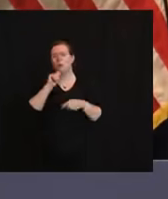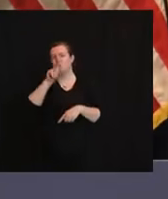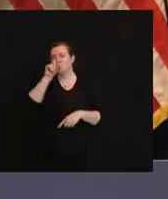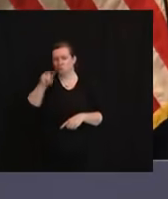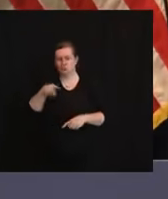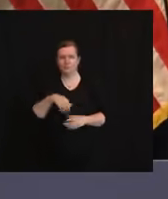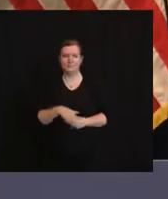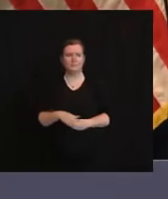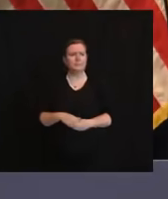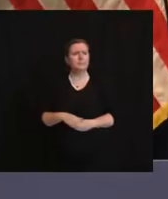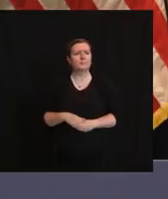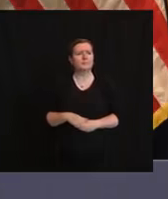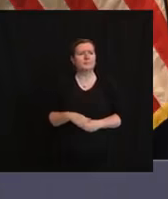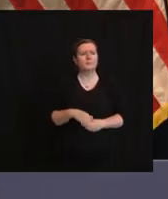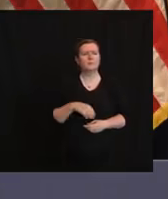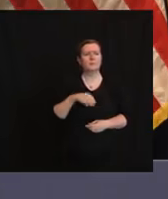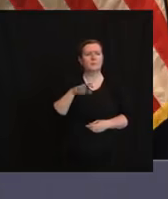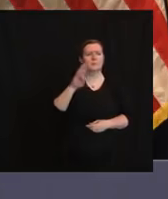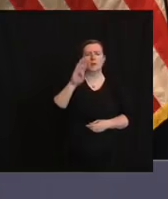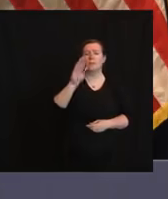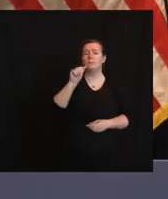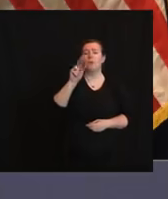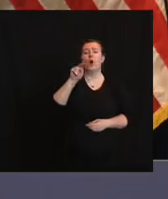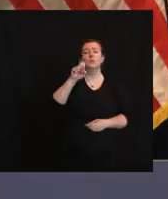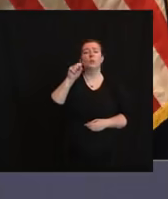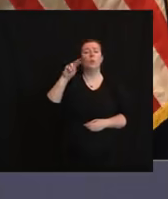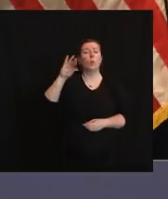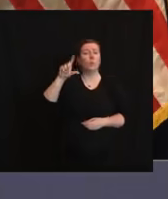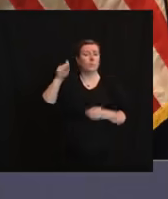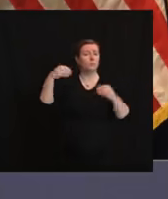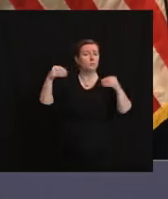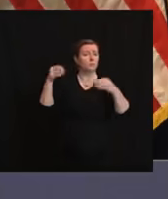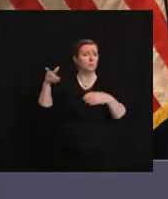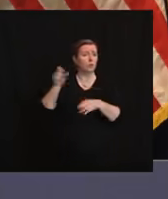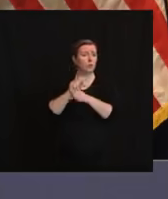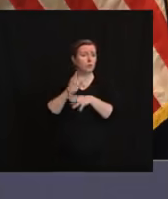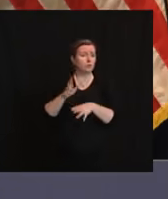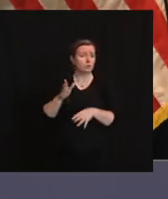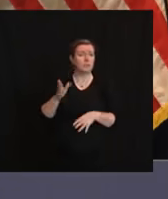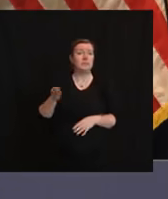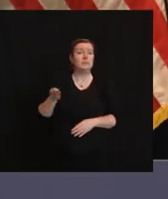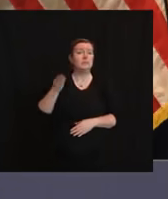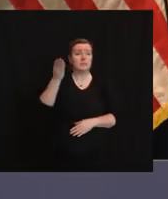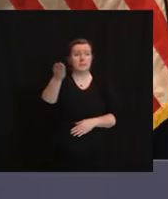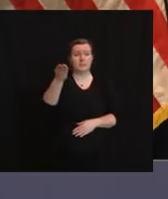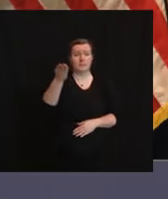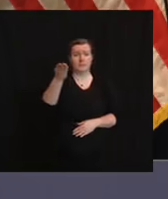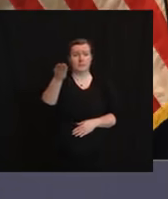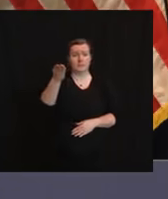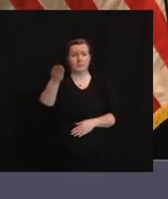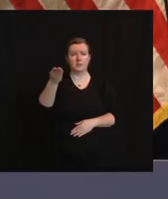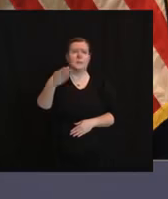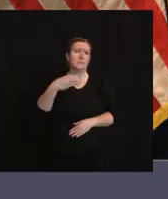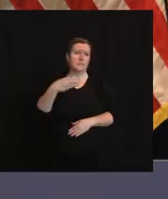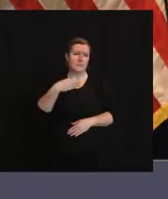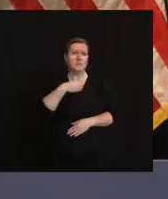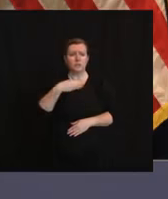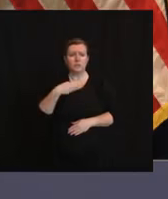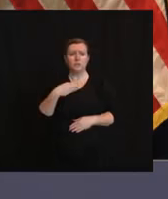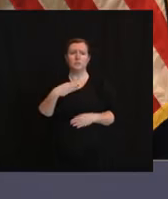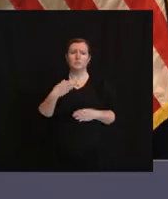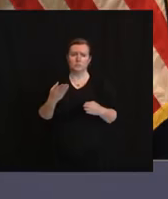petition calling on you. Barnes & Noble workers just delivered a petition to your office calling on you to take action to close their